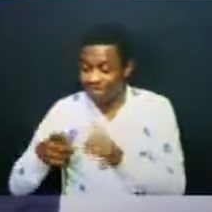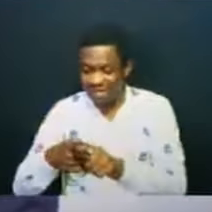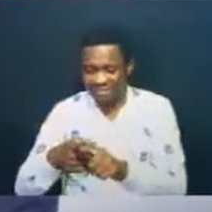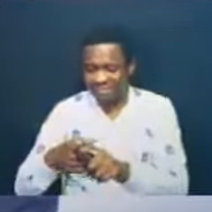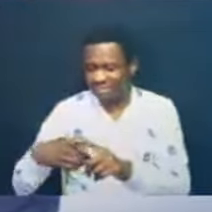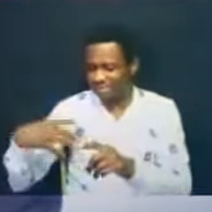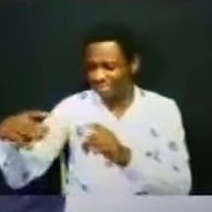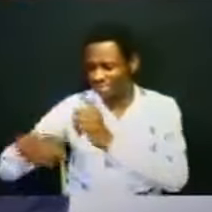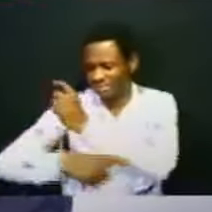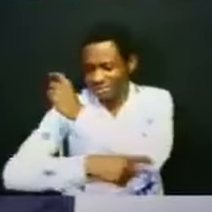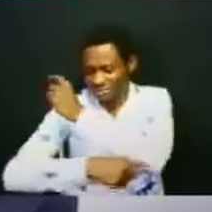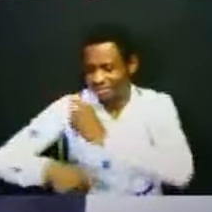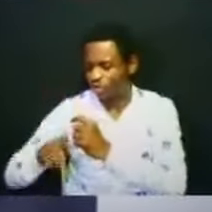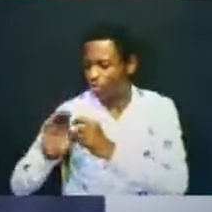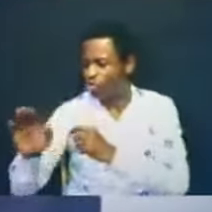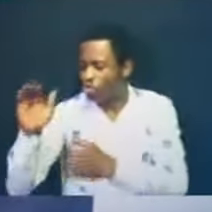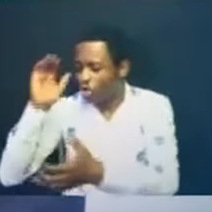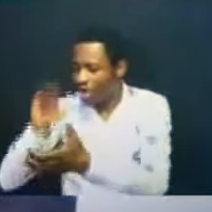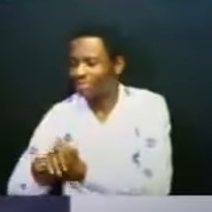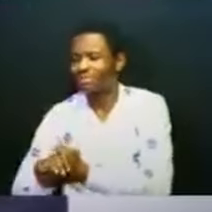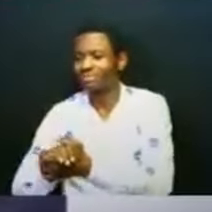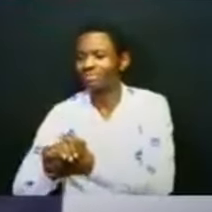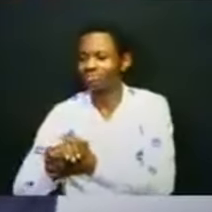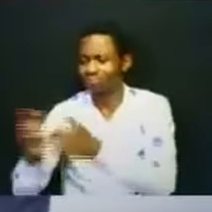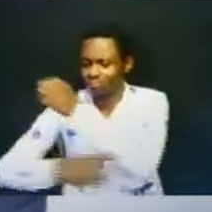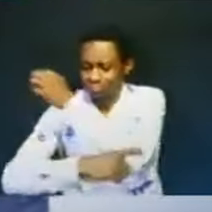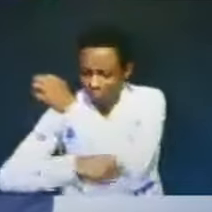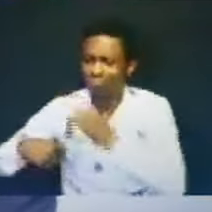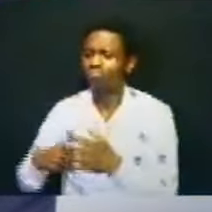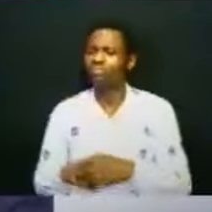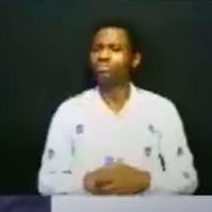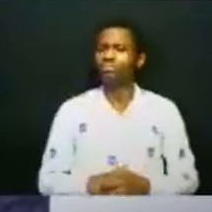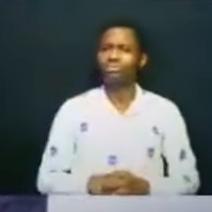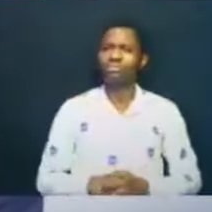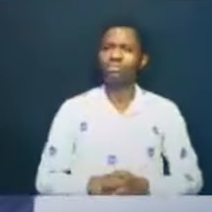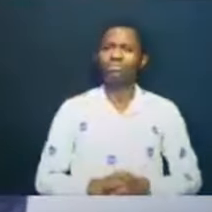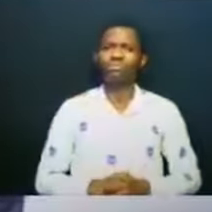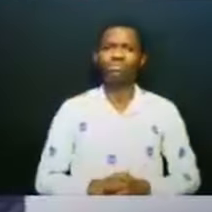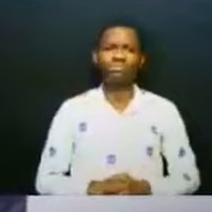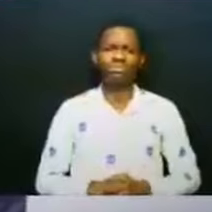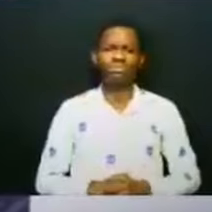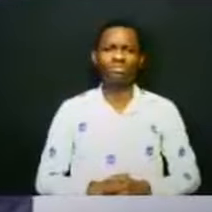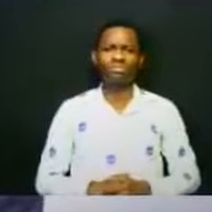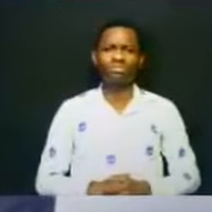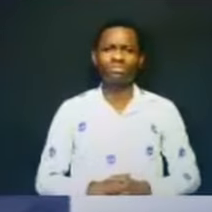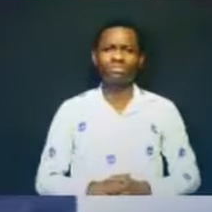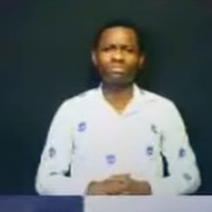Akaso ba be ya ifrono ape na ne oba be bo ayifre yi no ji okunu no efi ni aye be na ifrono